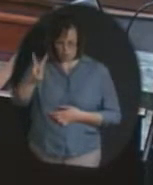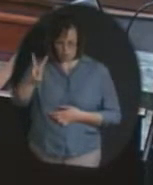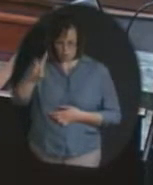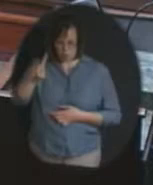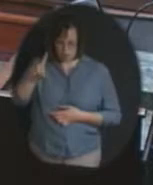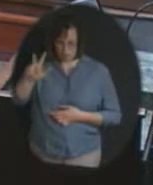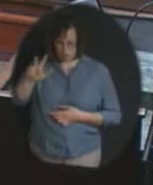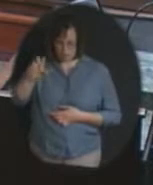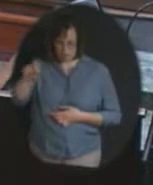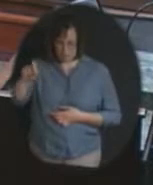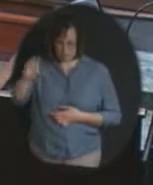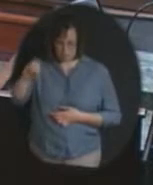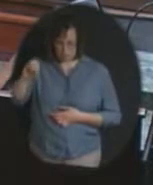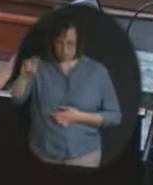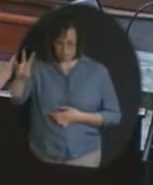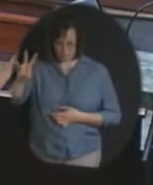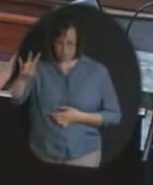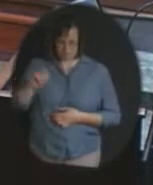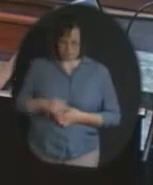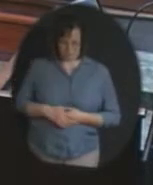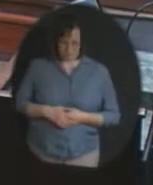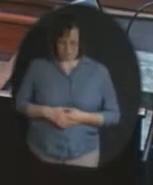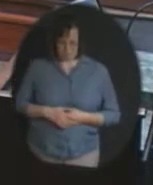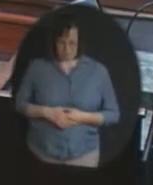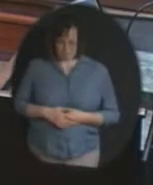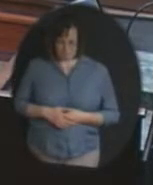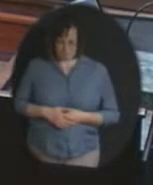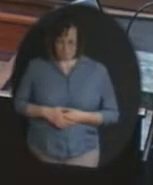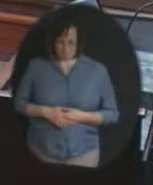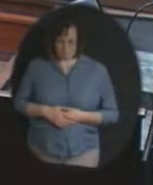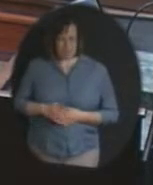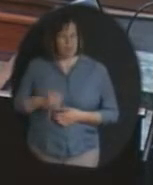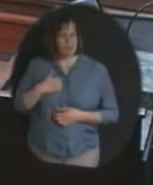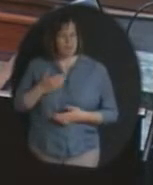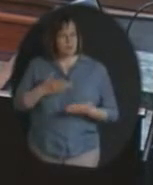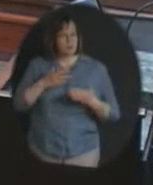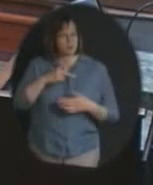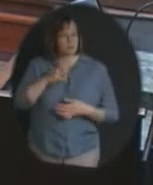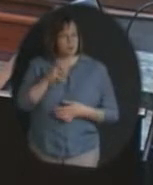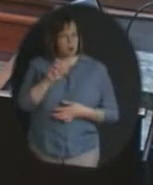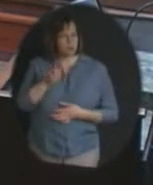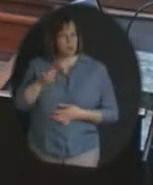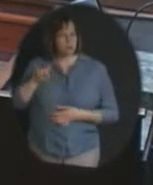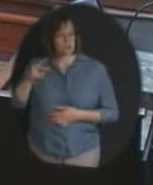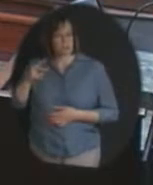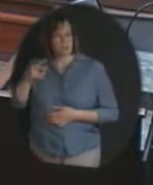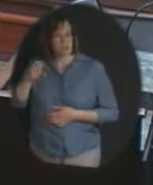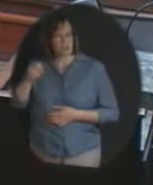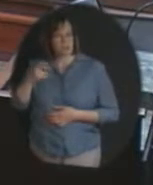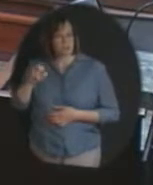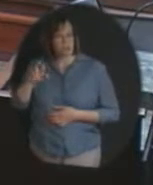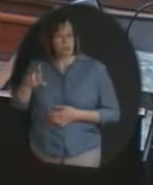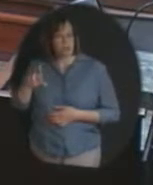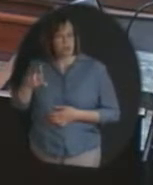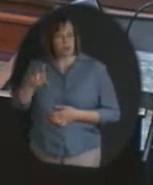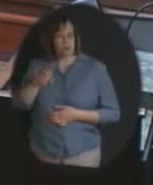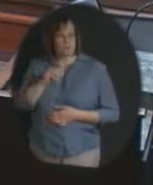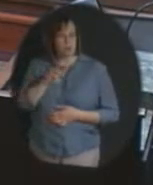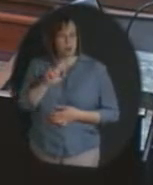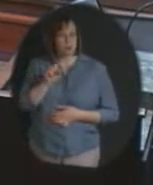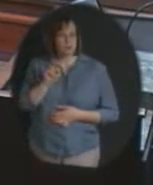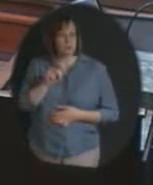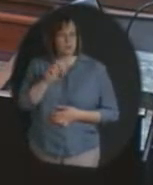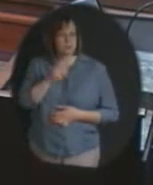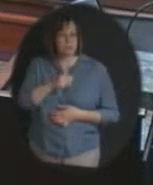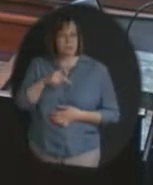1213-007. Second. Ms. Hibbs, I have a motion by Mr. Parker and a second by Mr. Scheer. Mrs. Martin?